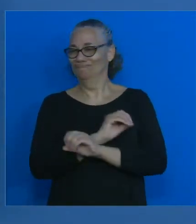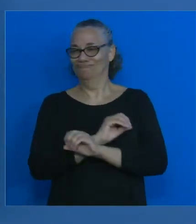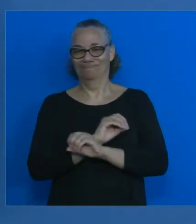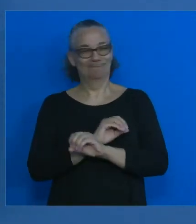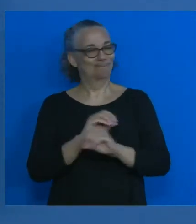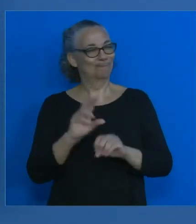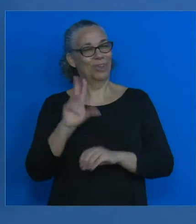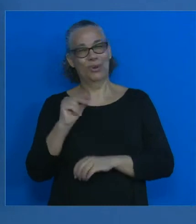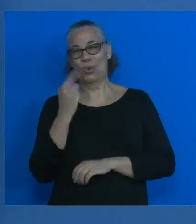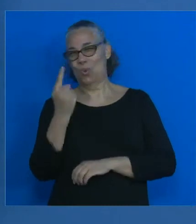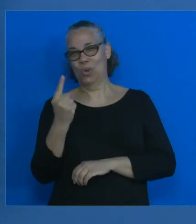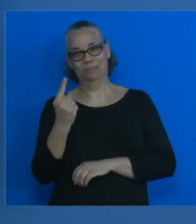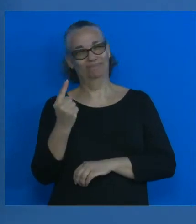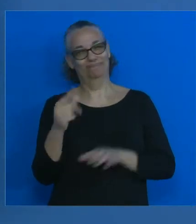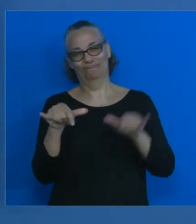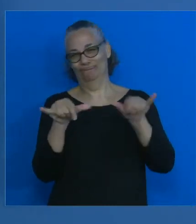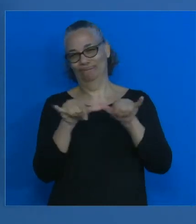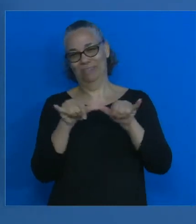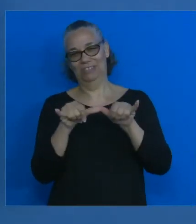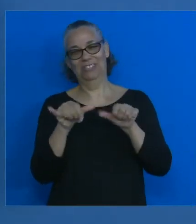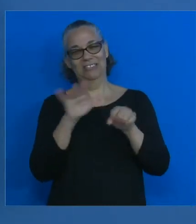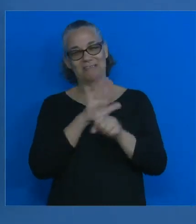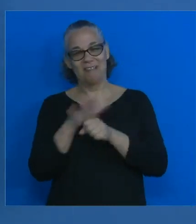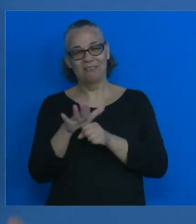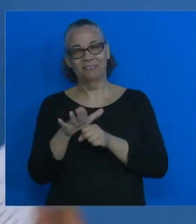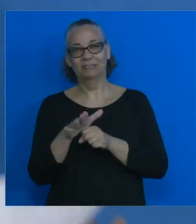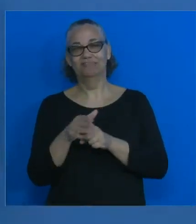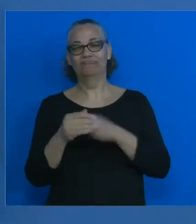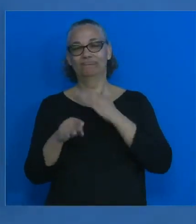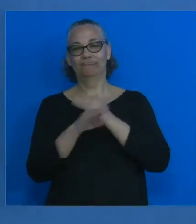is enough to prevent the spread of COVID-19.